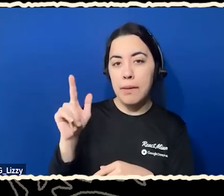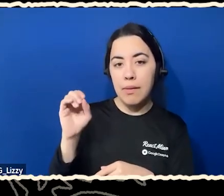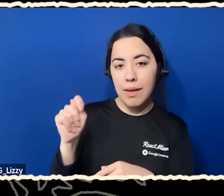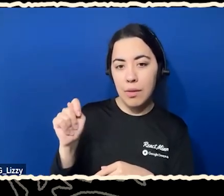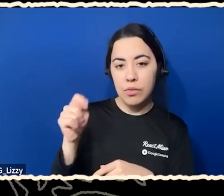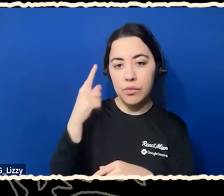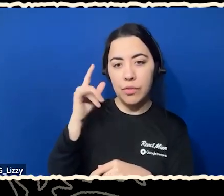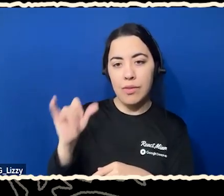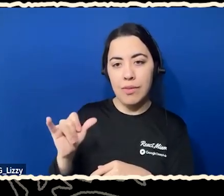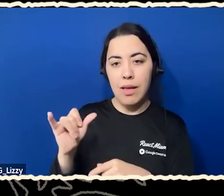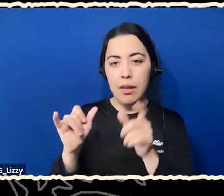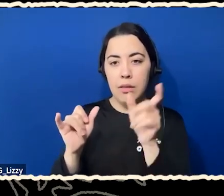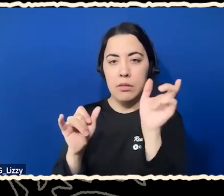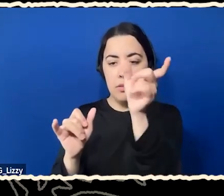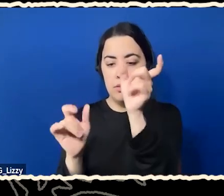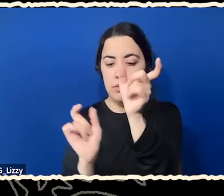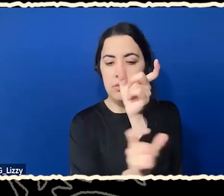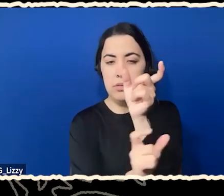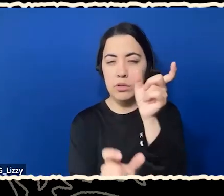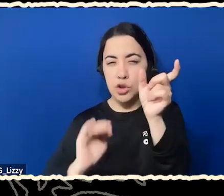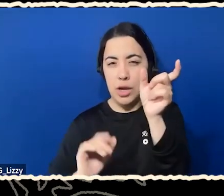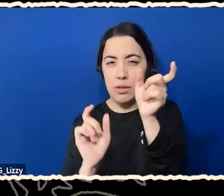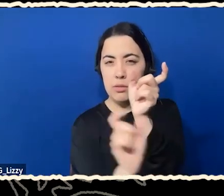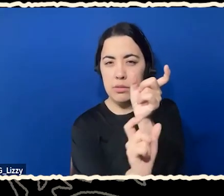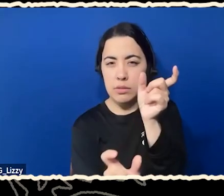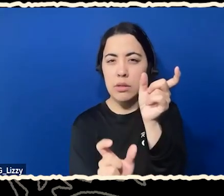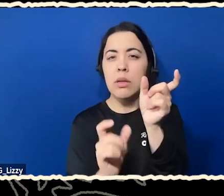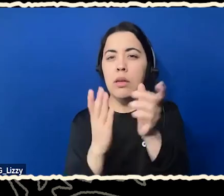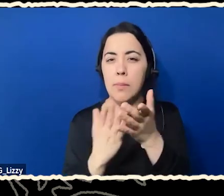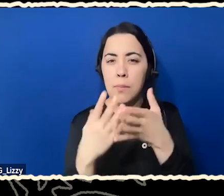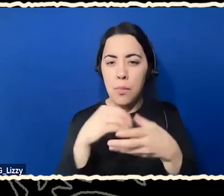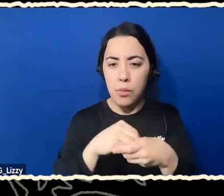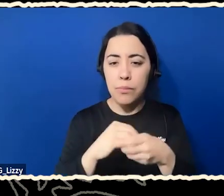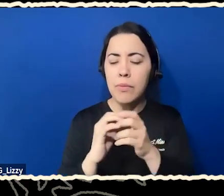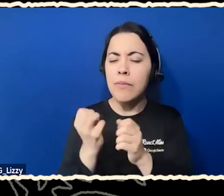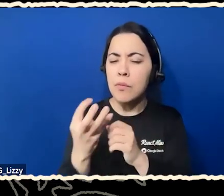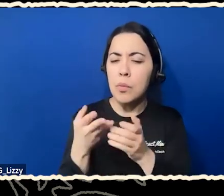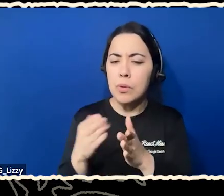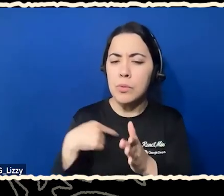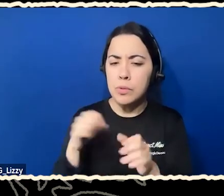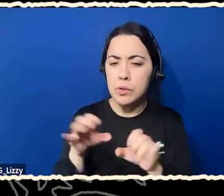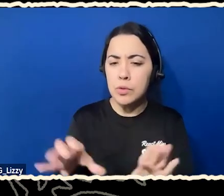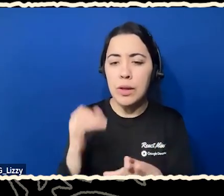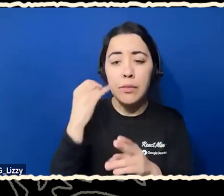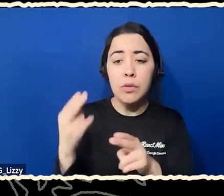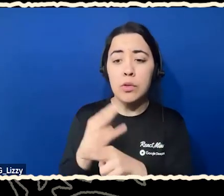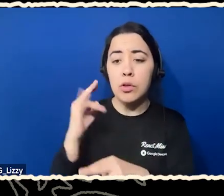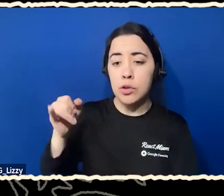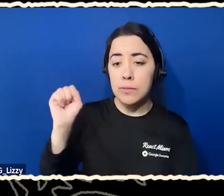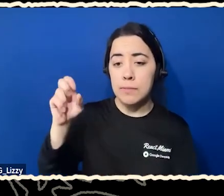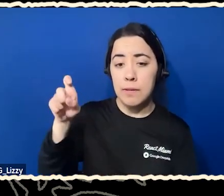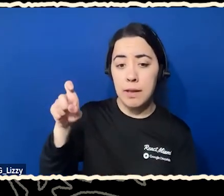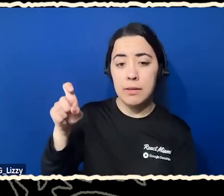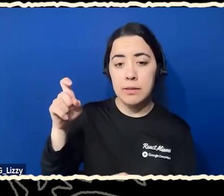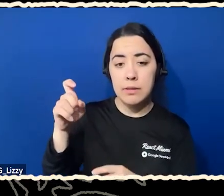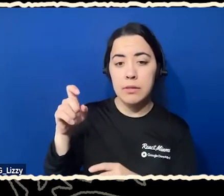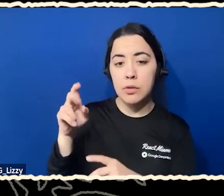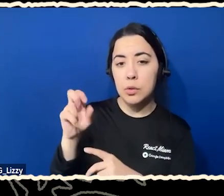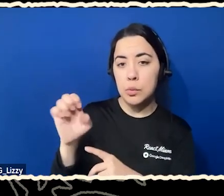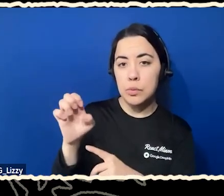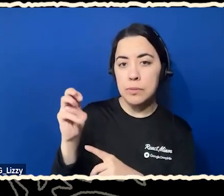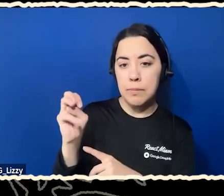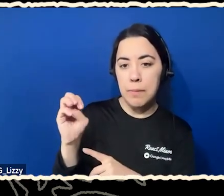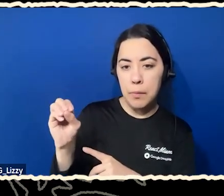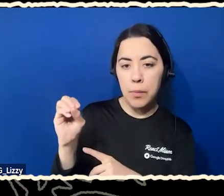we can do this. If we actually wrap some of the JSX in use memo, then when the inputs haven't changed, we still have the same